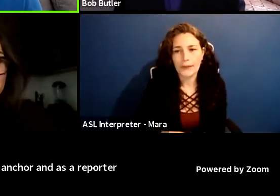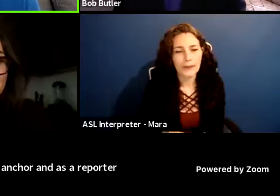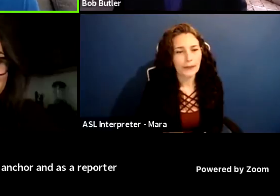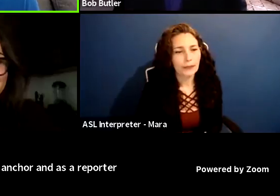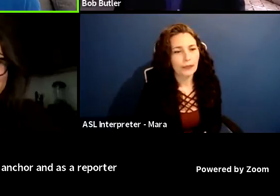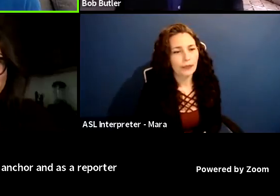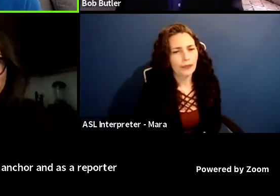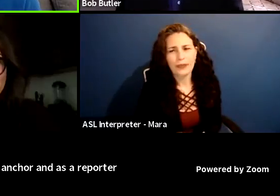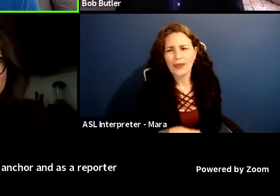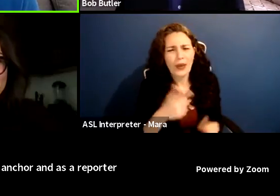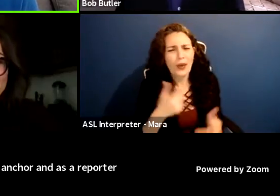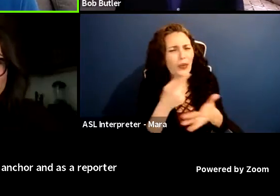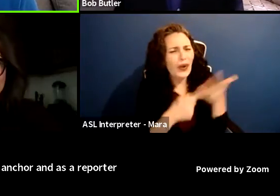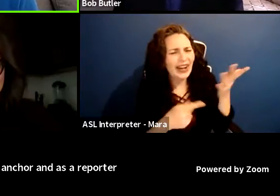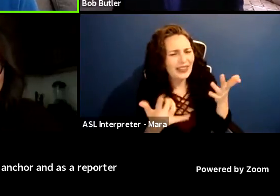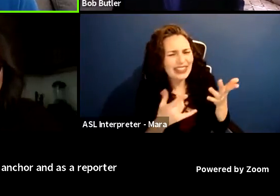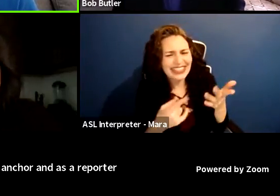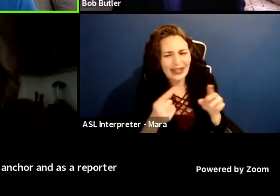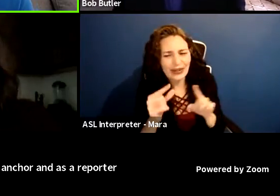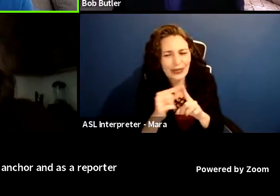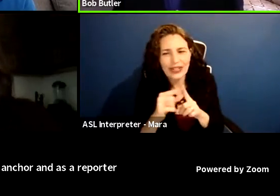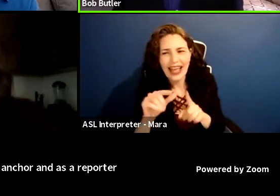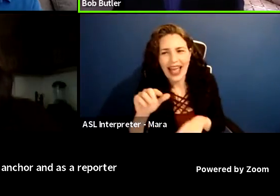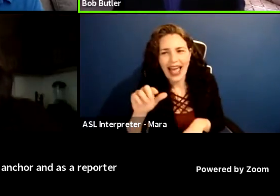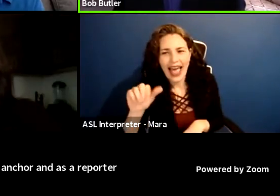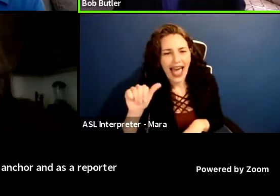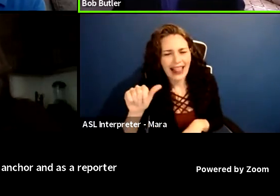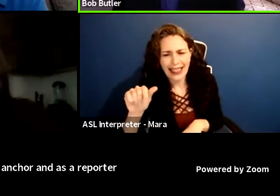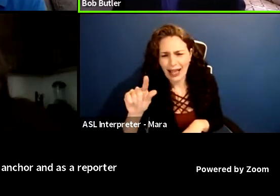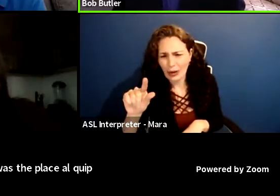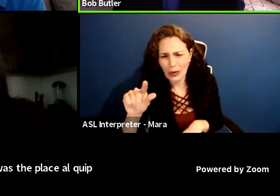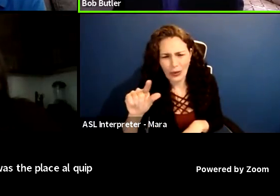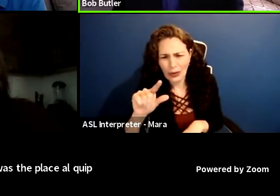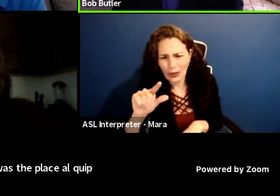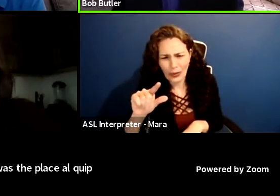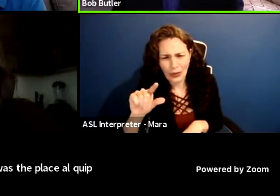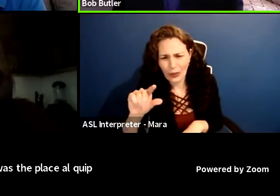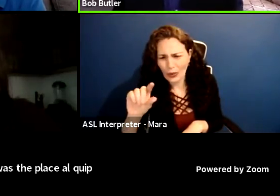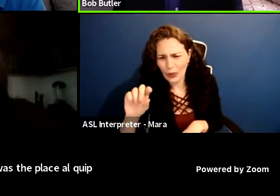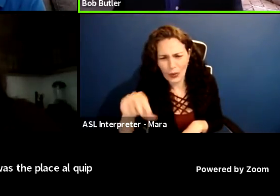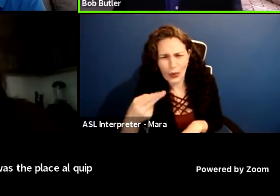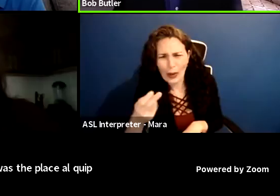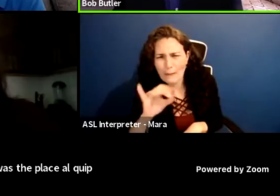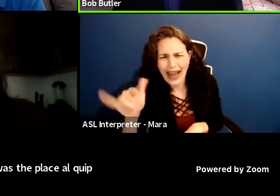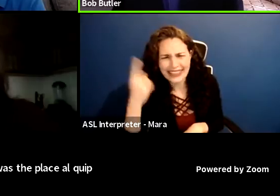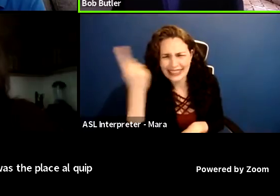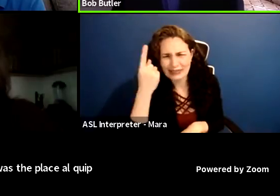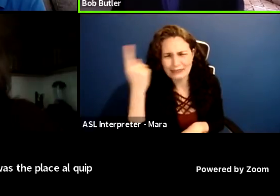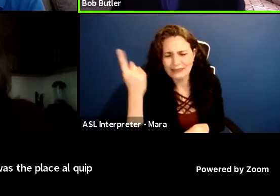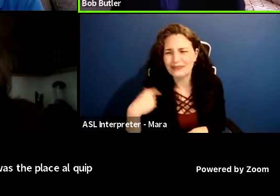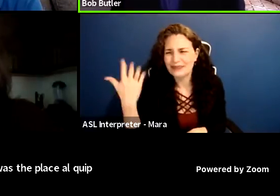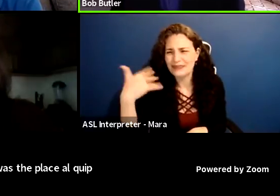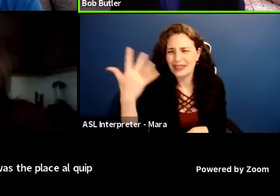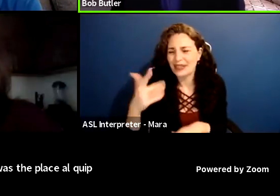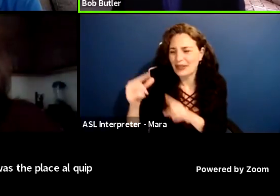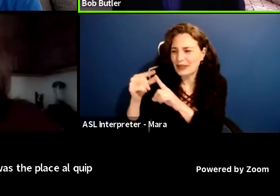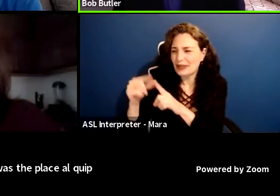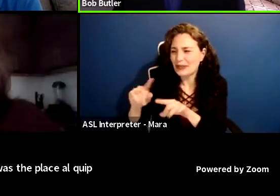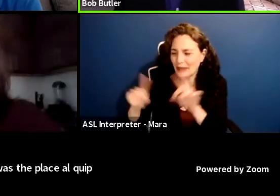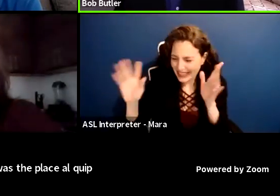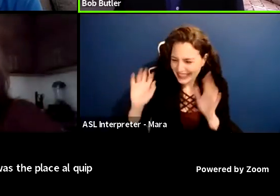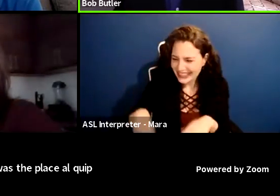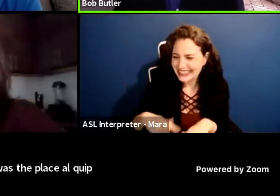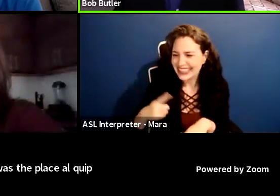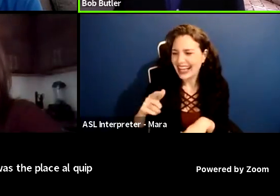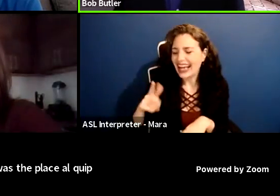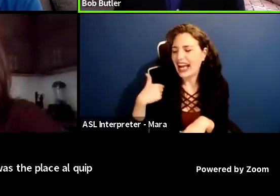Oh, Aliquippa. I used to be a directory assistance operator in Pittsburgh, so I know all that. When I talk about the glamour of the business, I